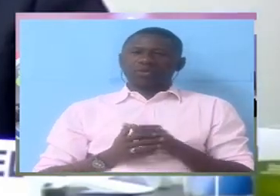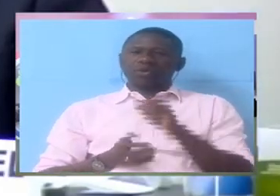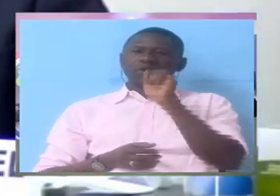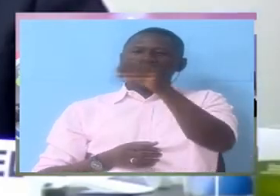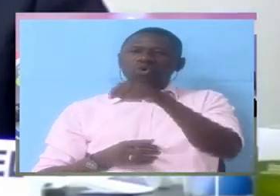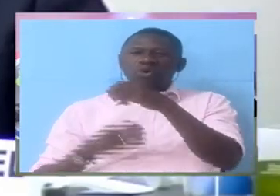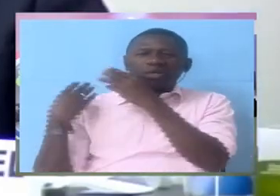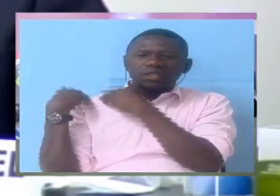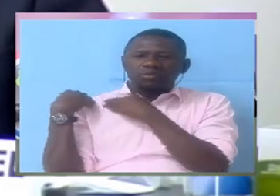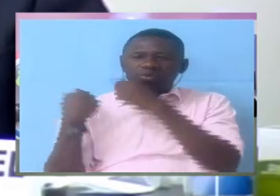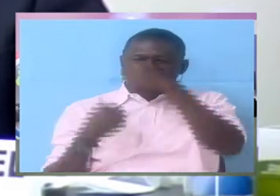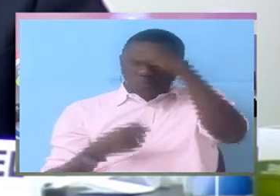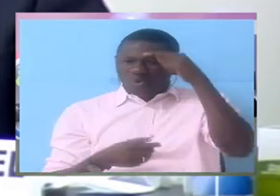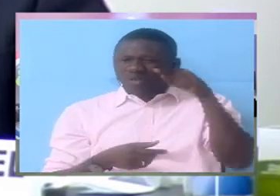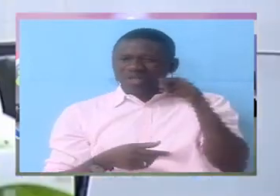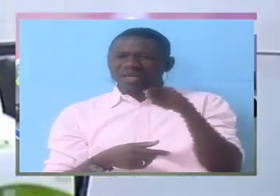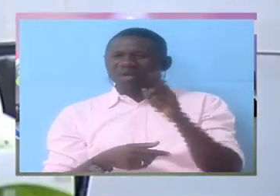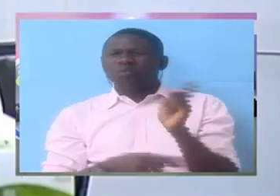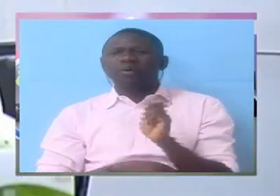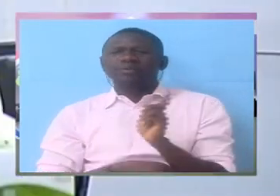in that?